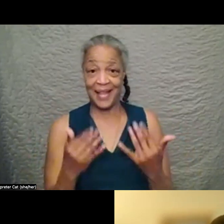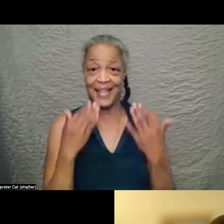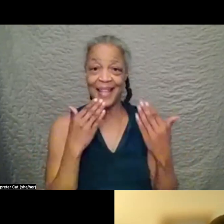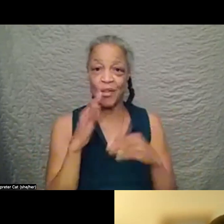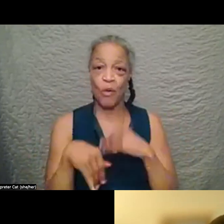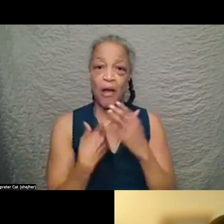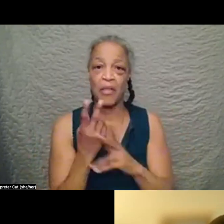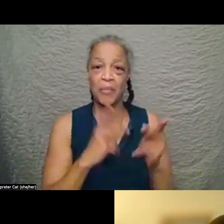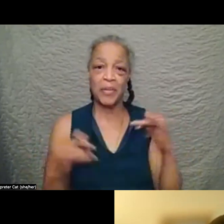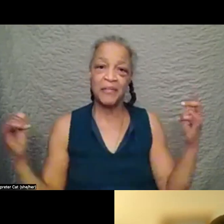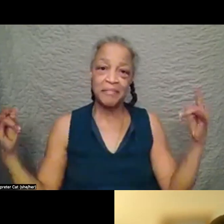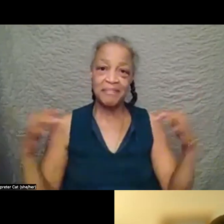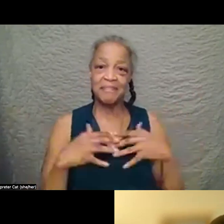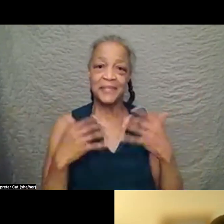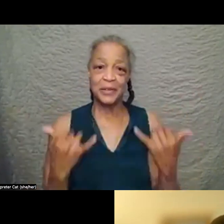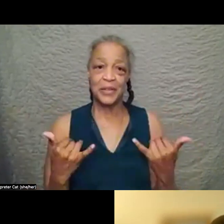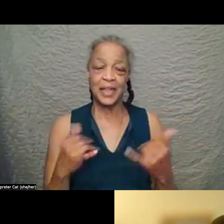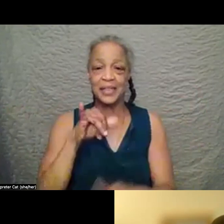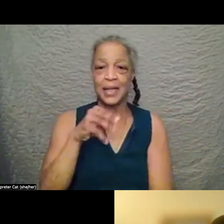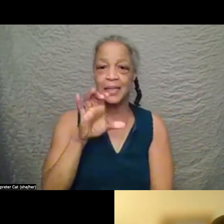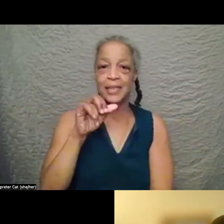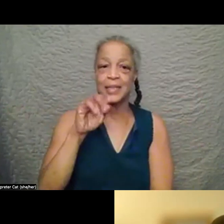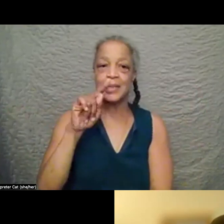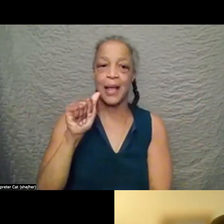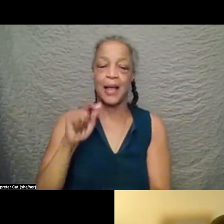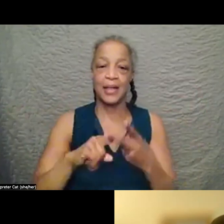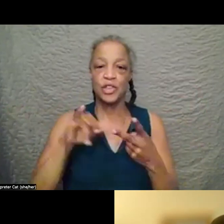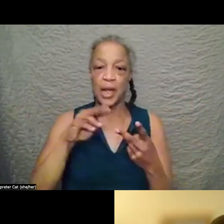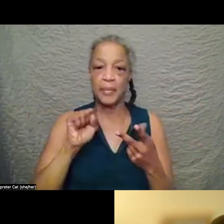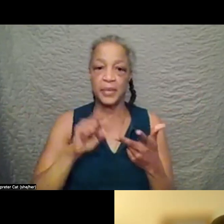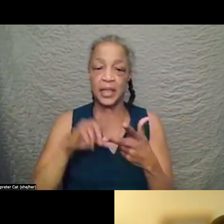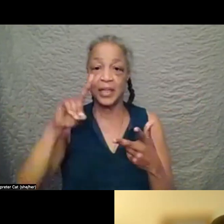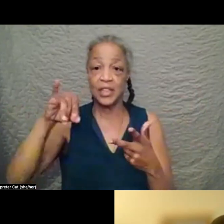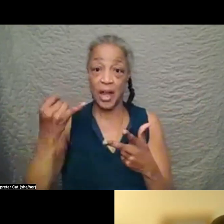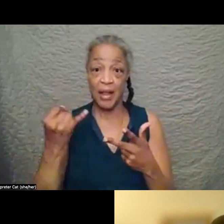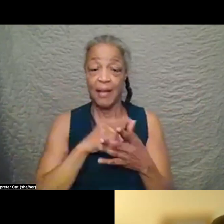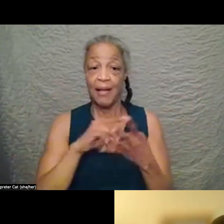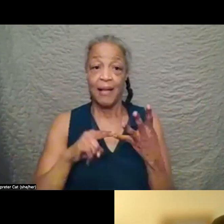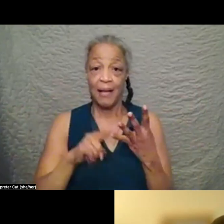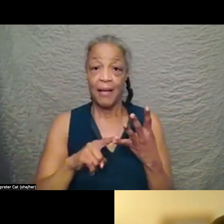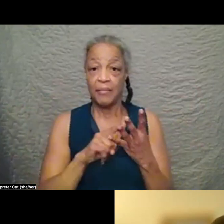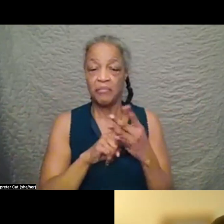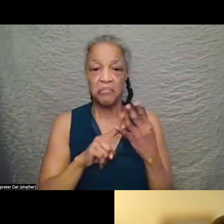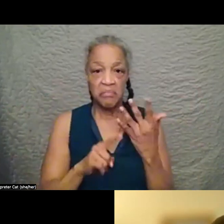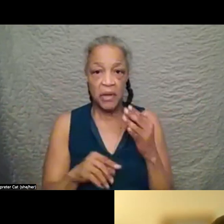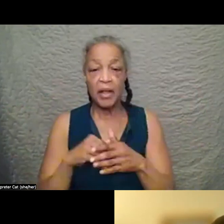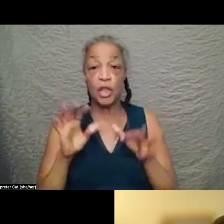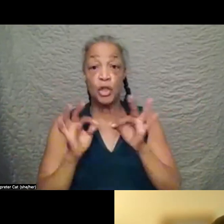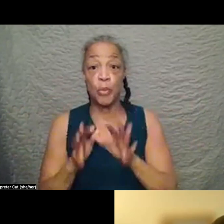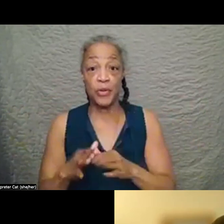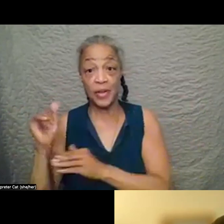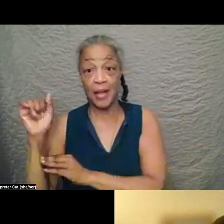attended, to Jacinta, James, Rumsha, DJ, also folks who have been interpreting